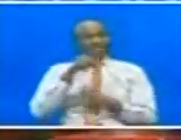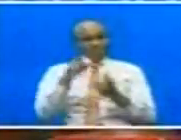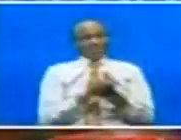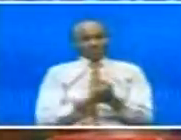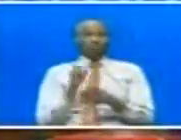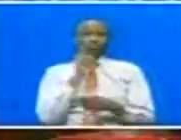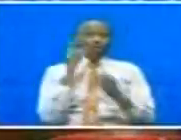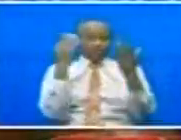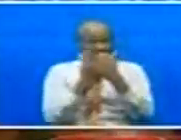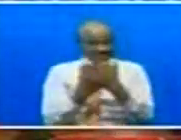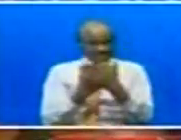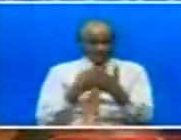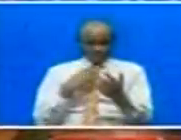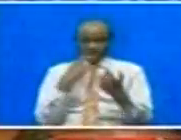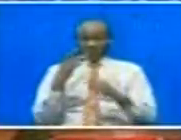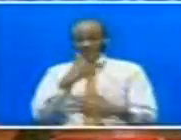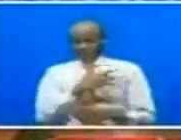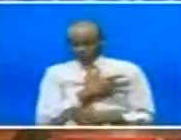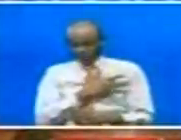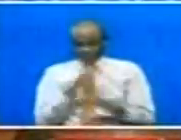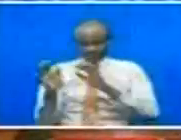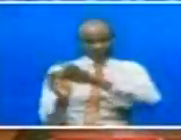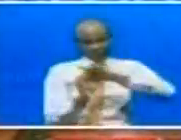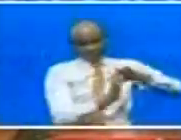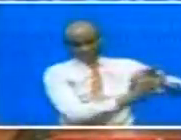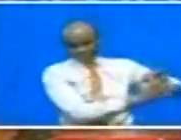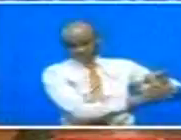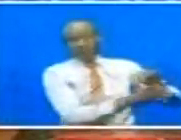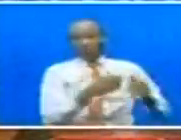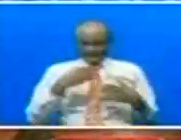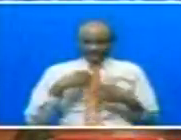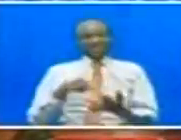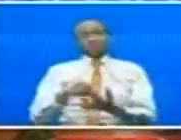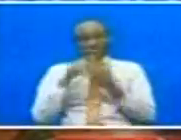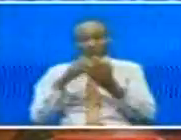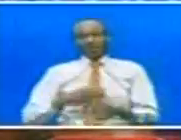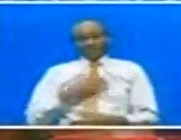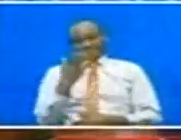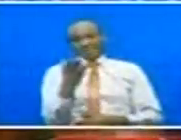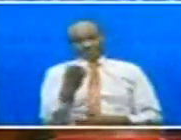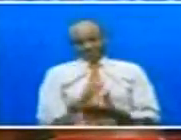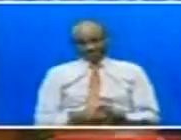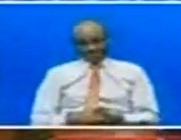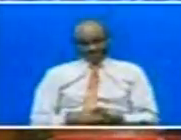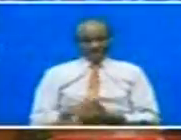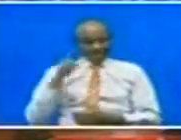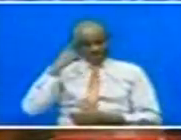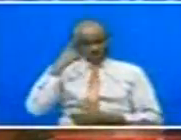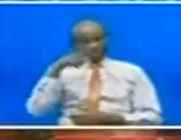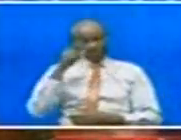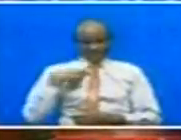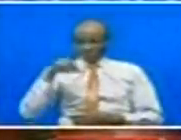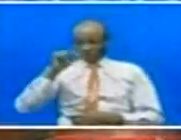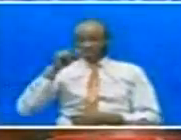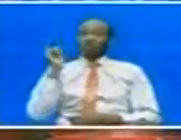night, we are putting Inspiration Thursday aside because we have a special guest in the house. I think you better get your tweets